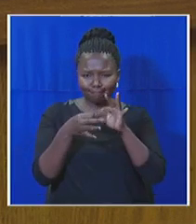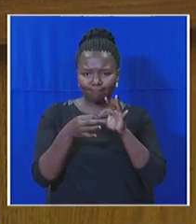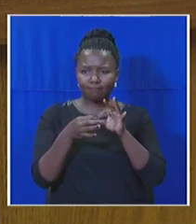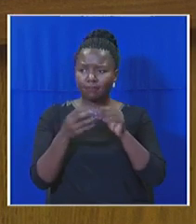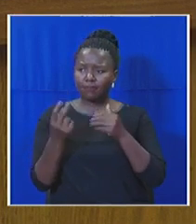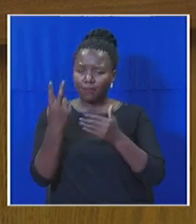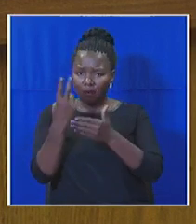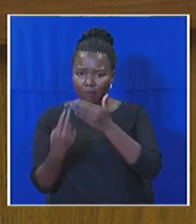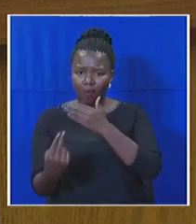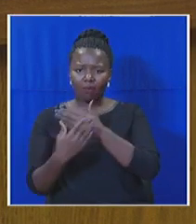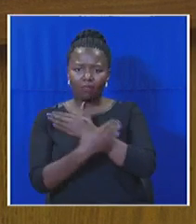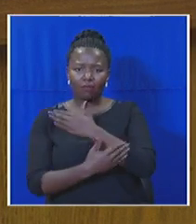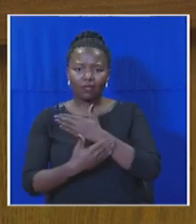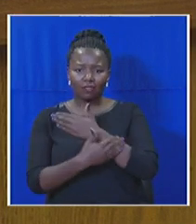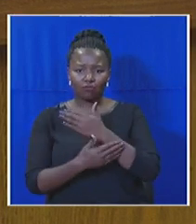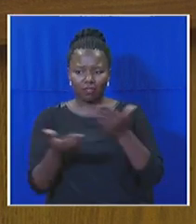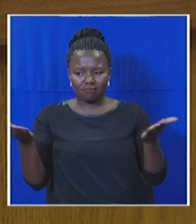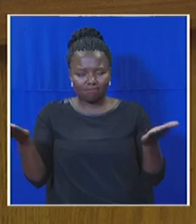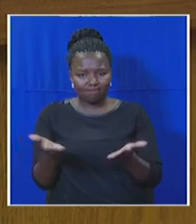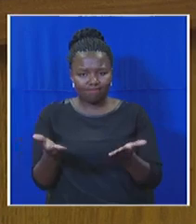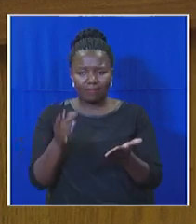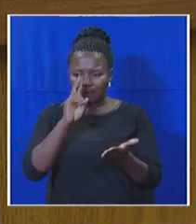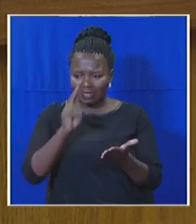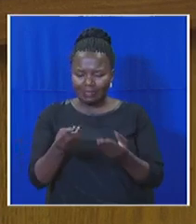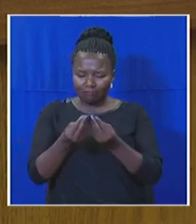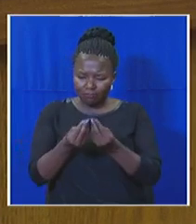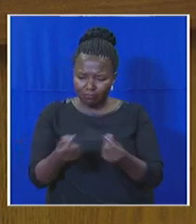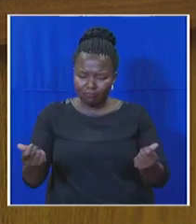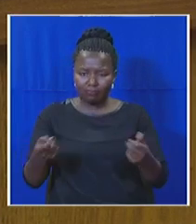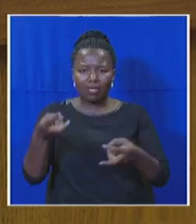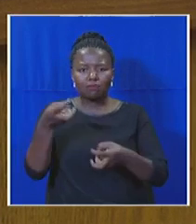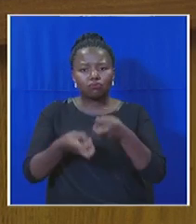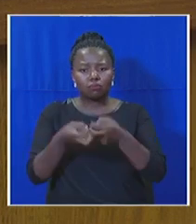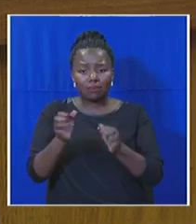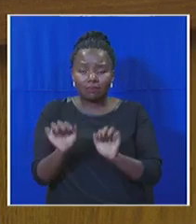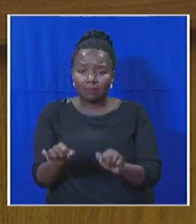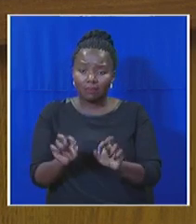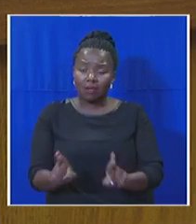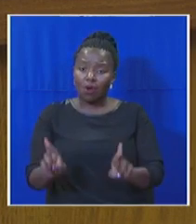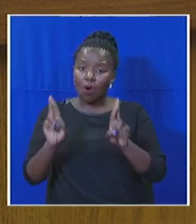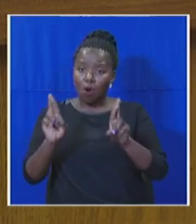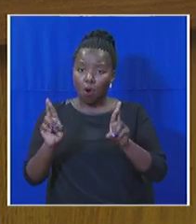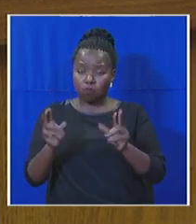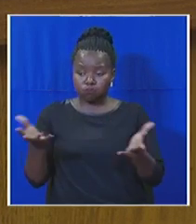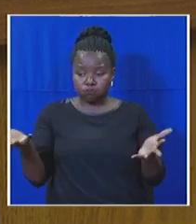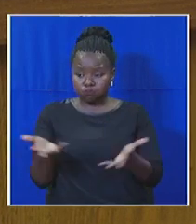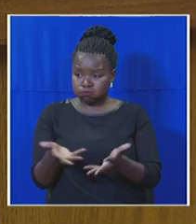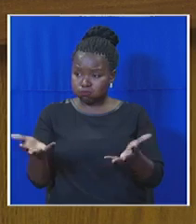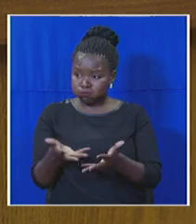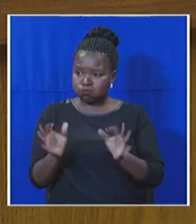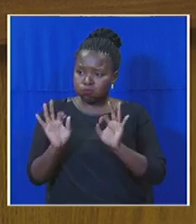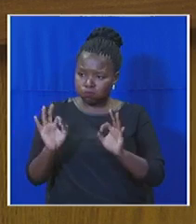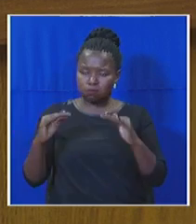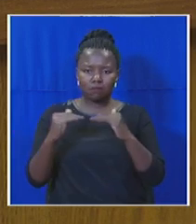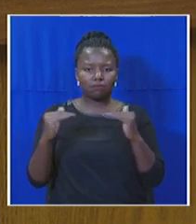players to the conflict with the hope that they will engage freely and openly